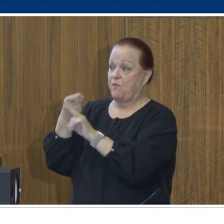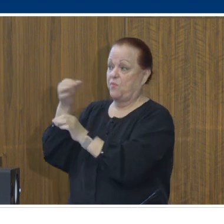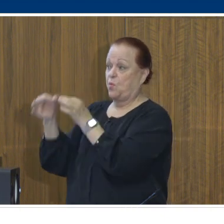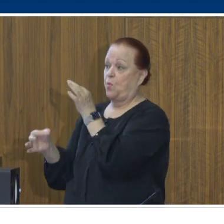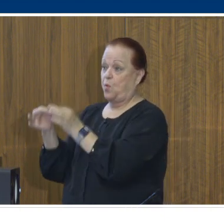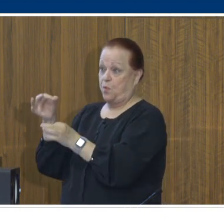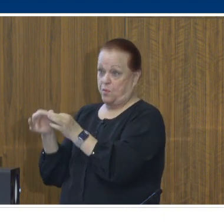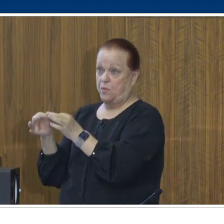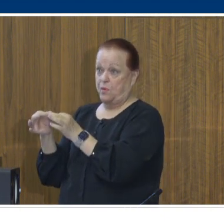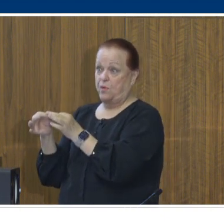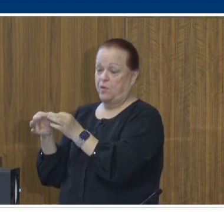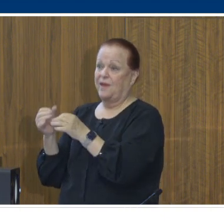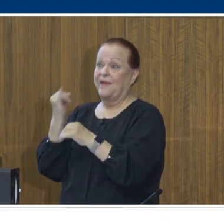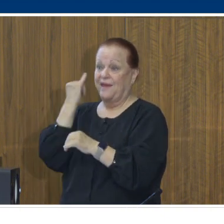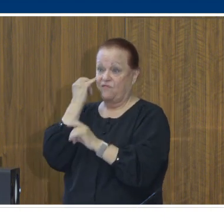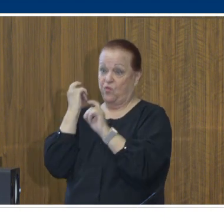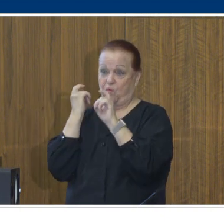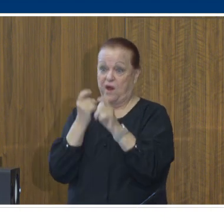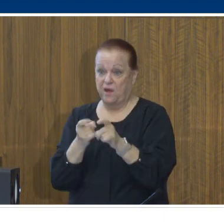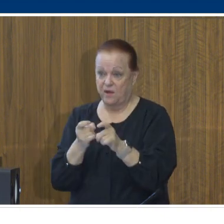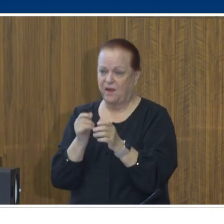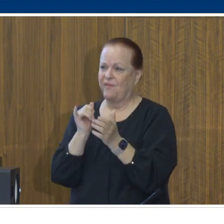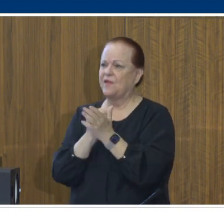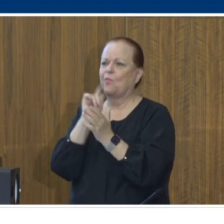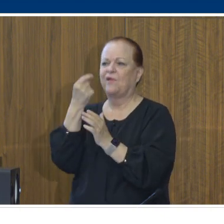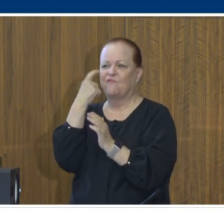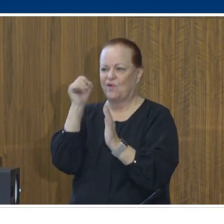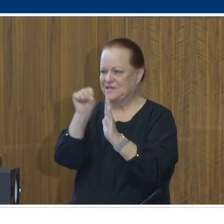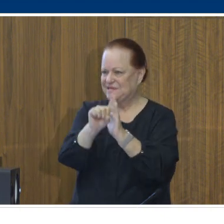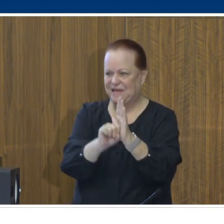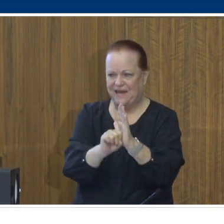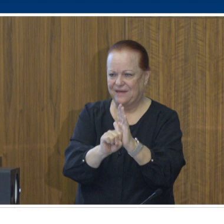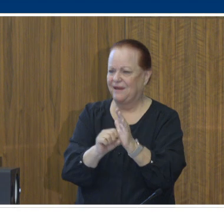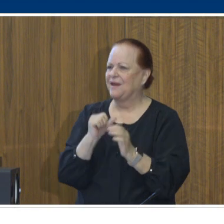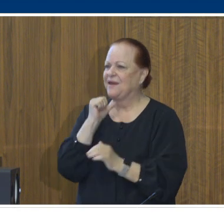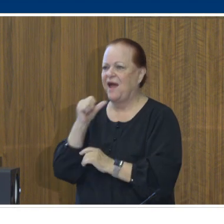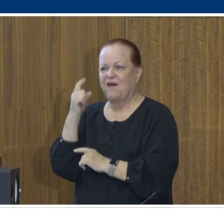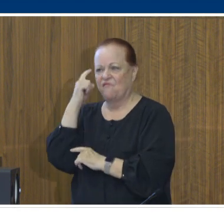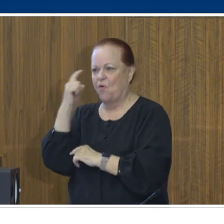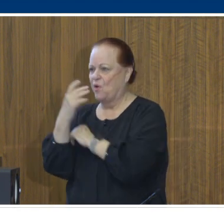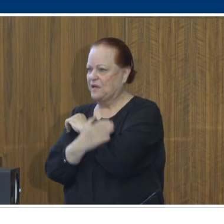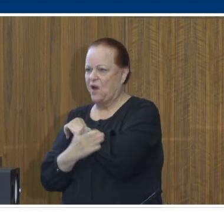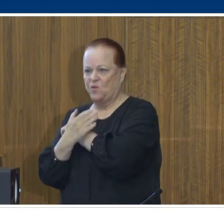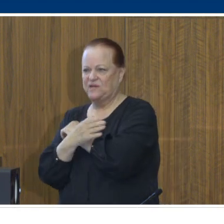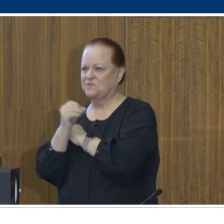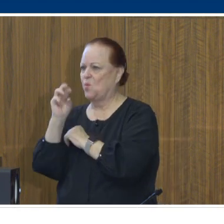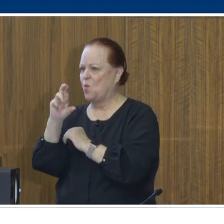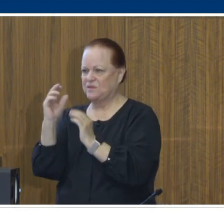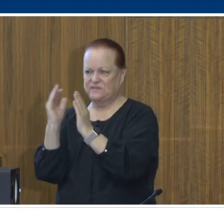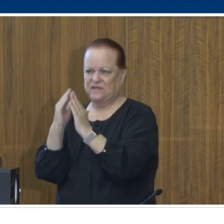if granted, it would only apply to the state, not the counties or the cities.